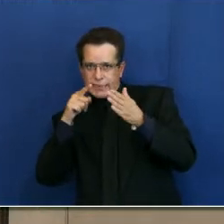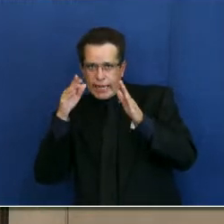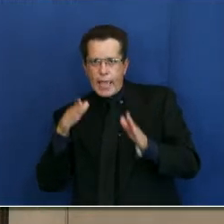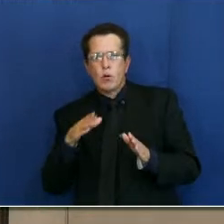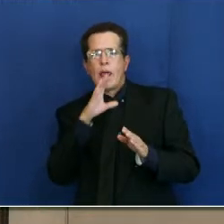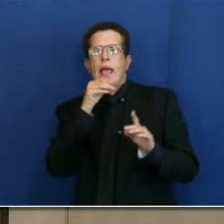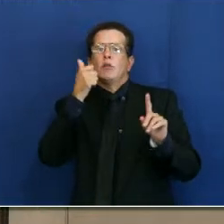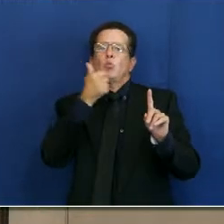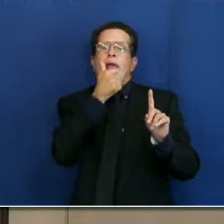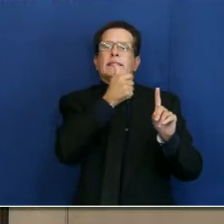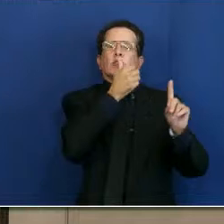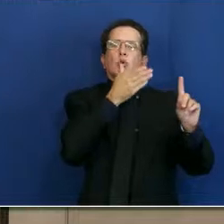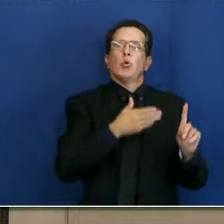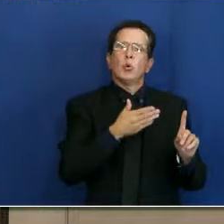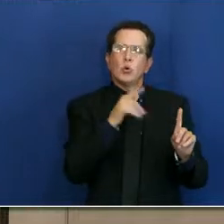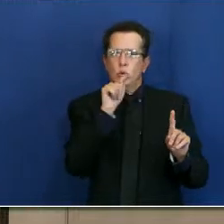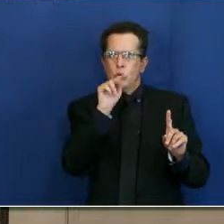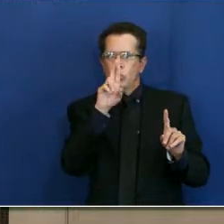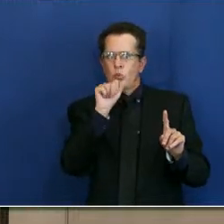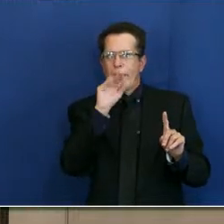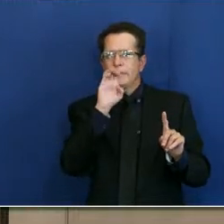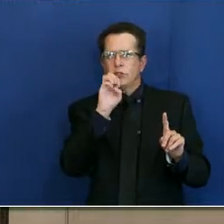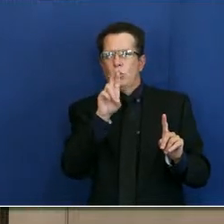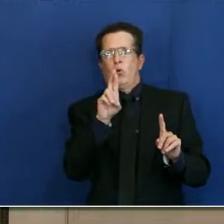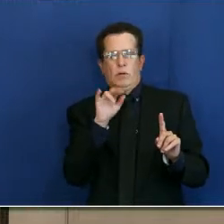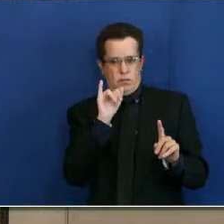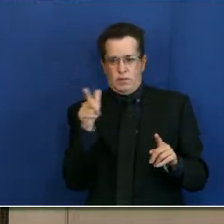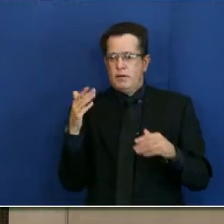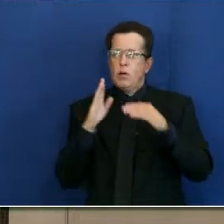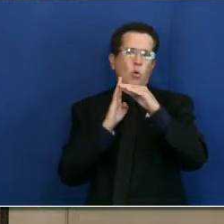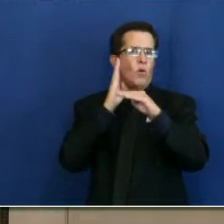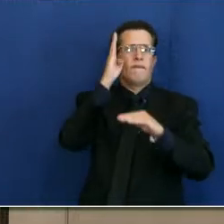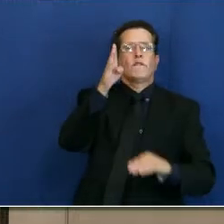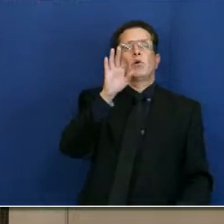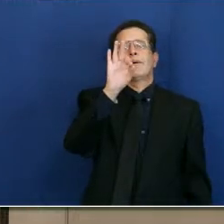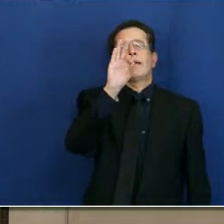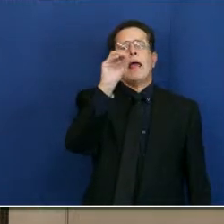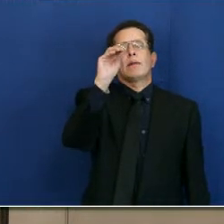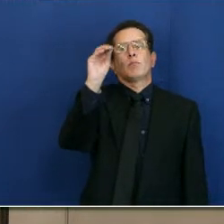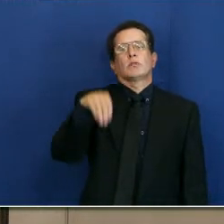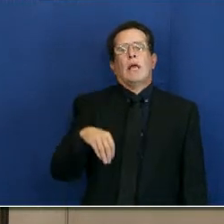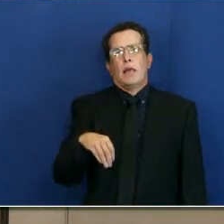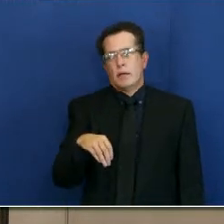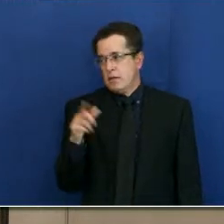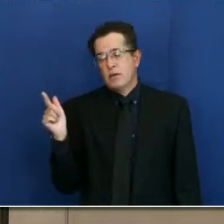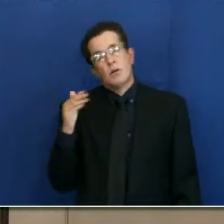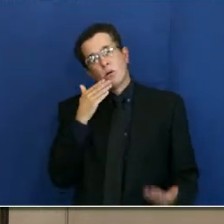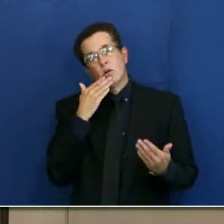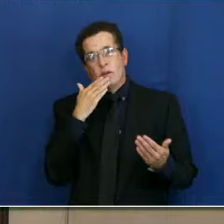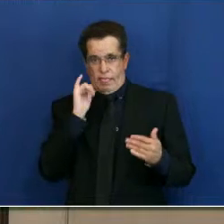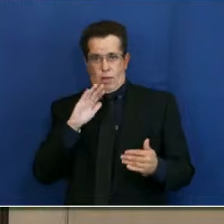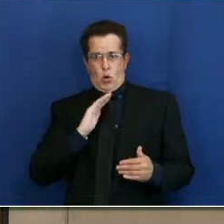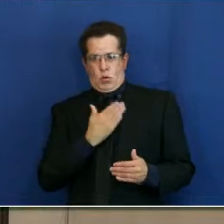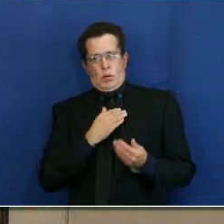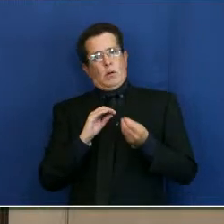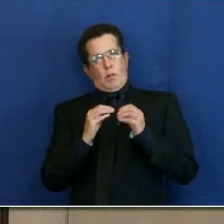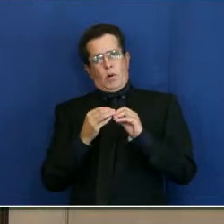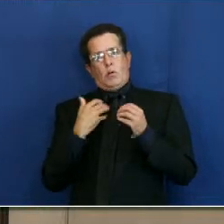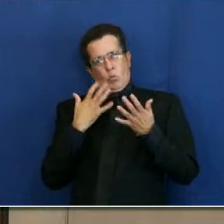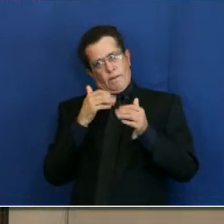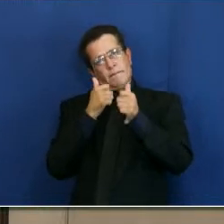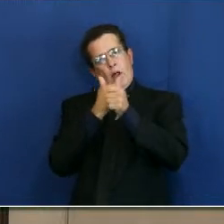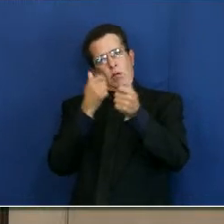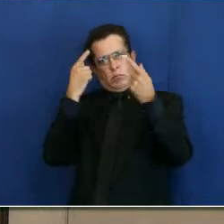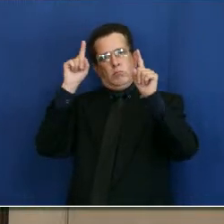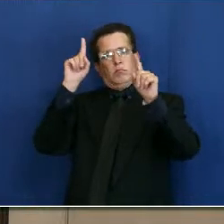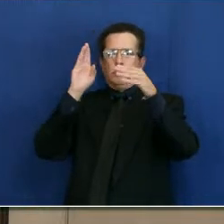contact tracings is over 90%, and that was our metric that we wanted to